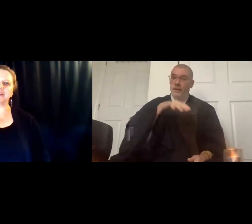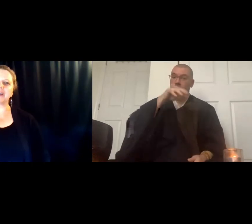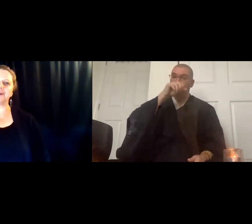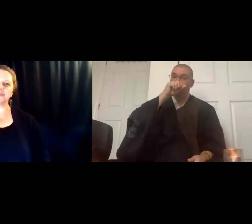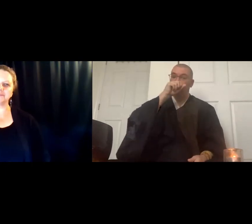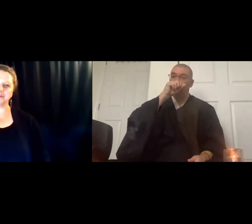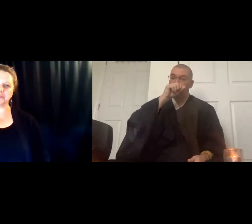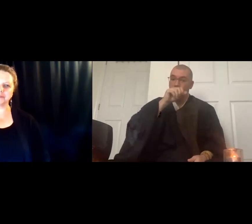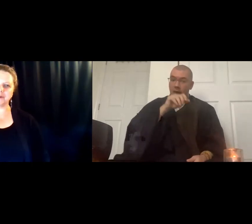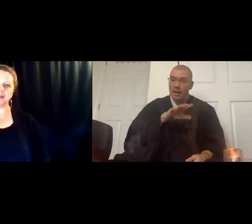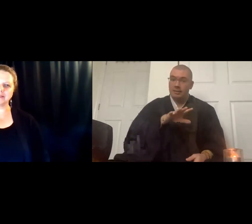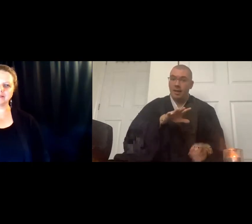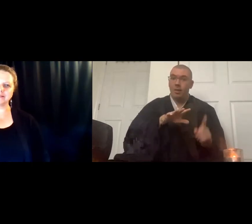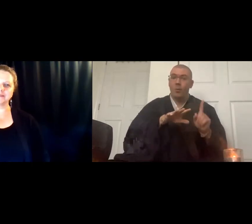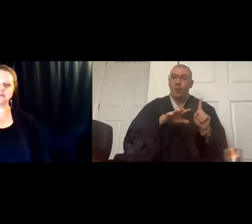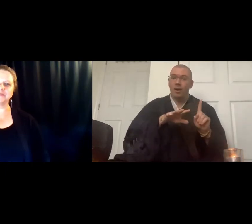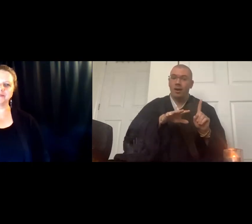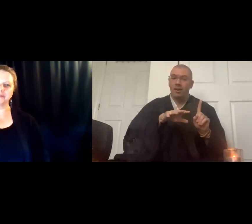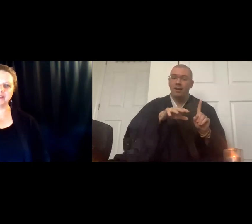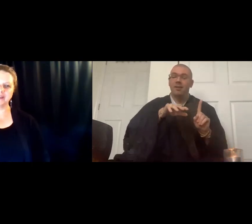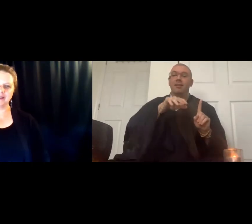Sometimes we count our numbers of breaths.